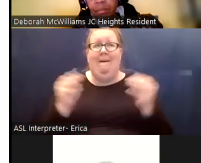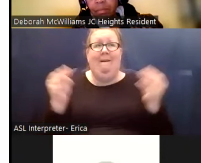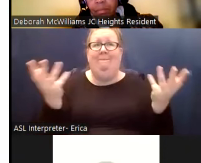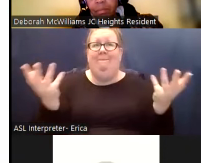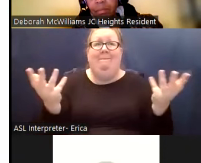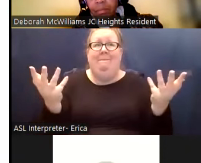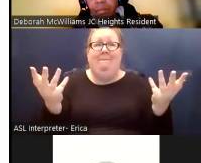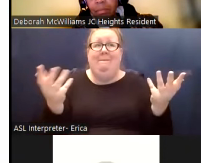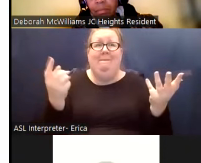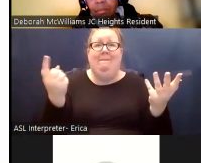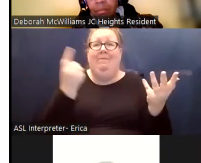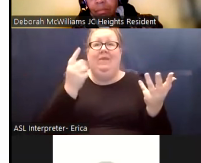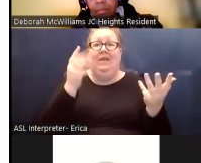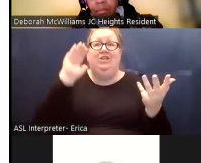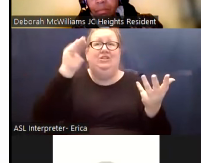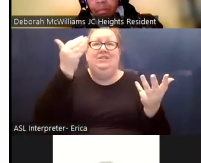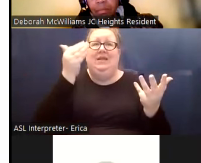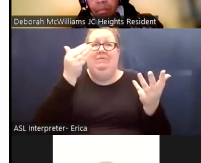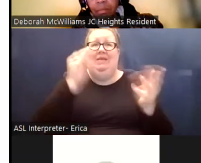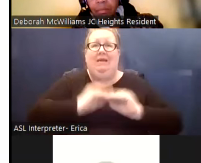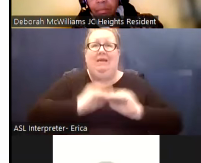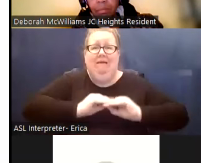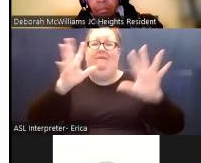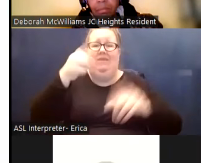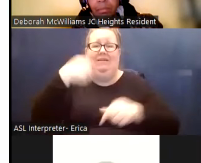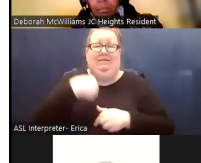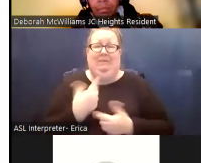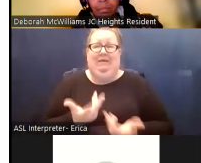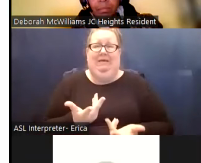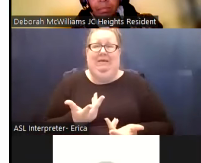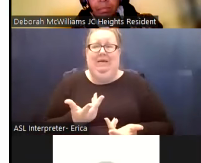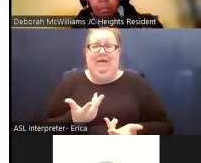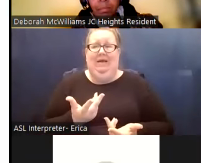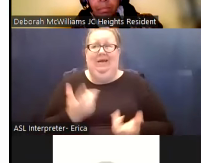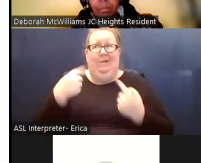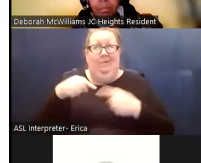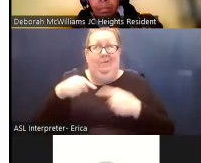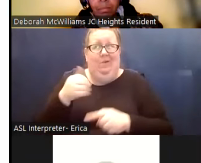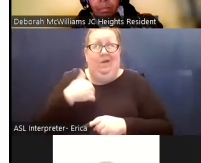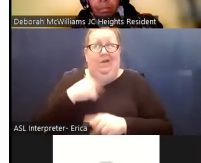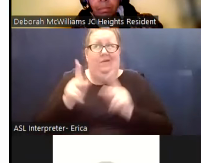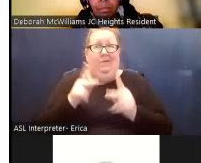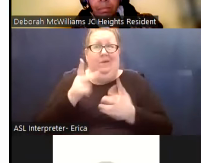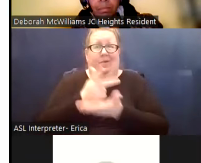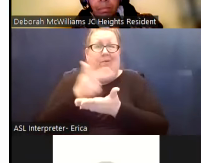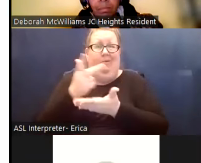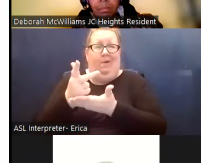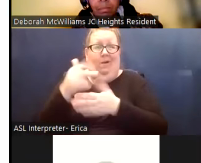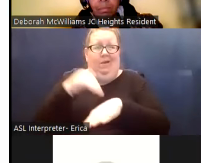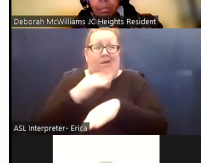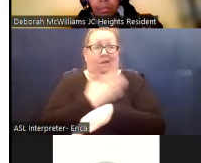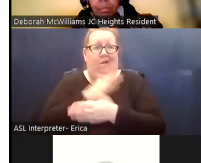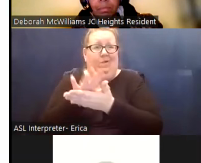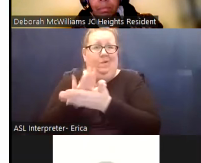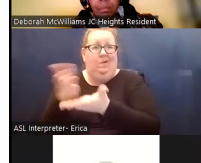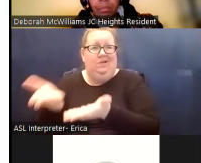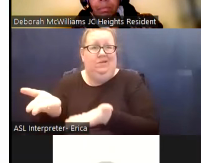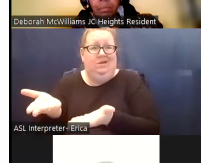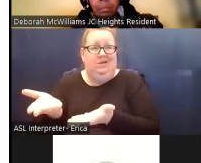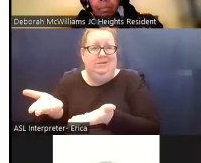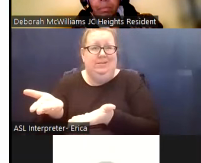It just seems like a no-brainer to me. Meanwhile, we have people parking at our schools.